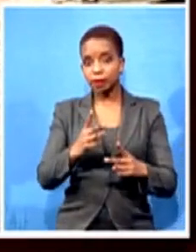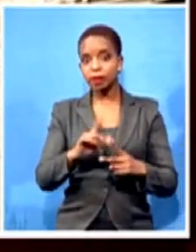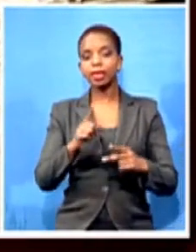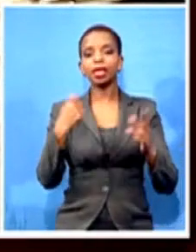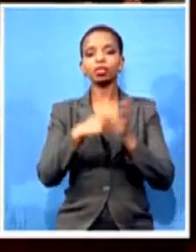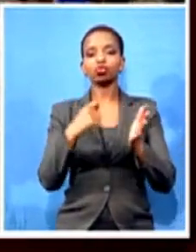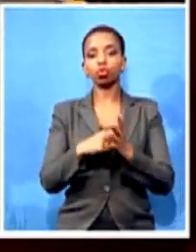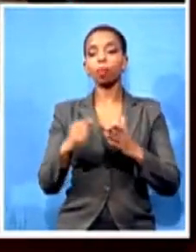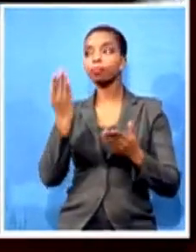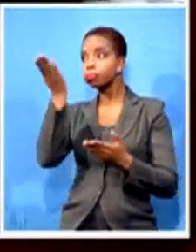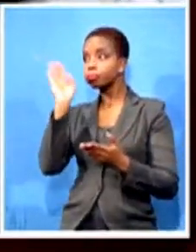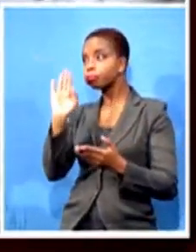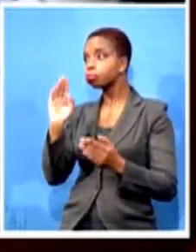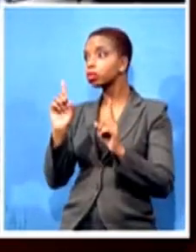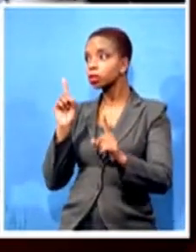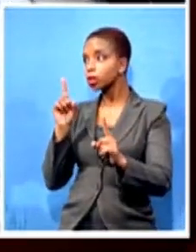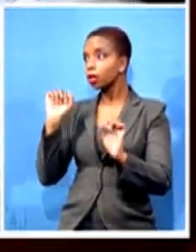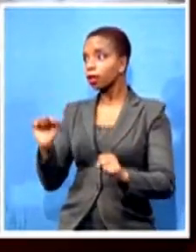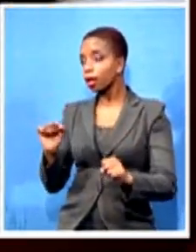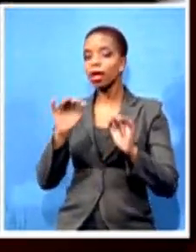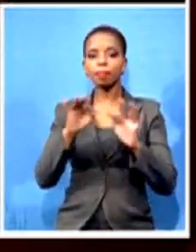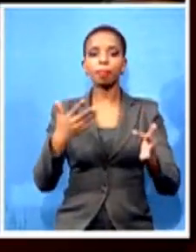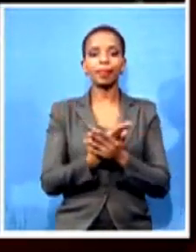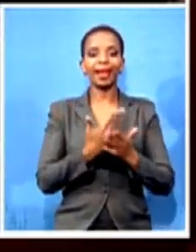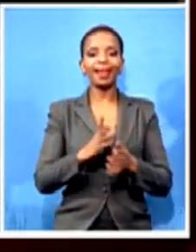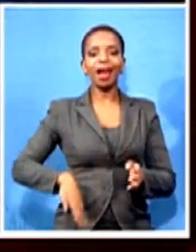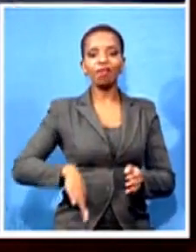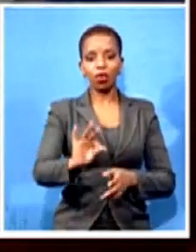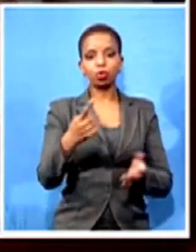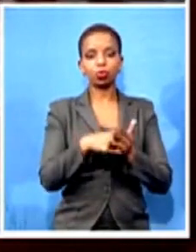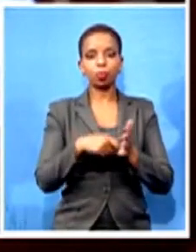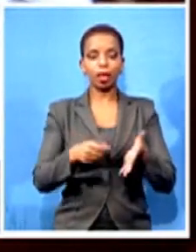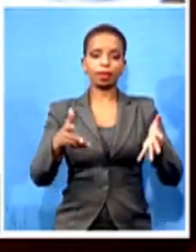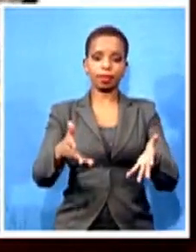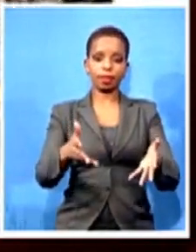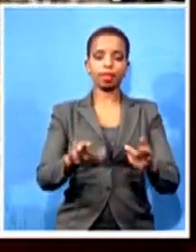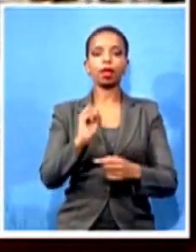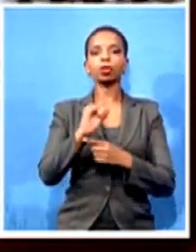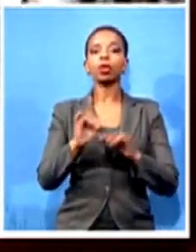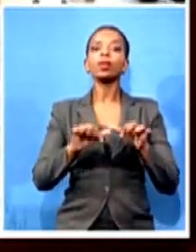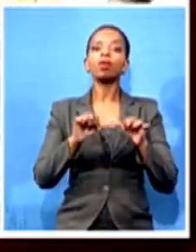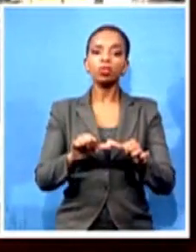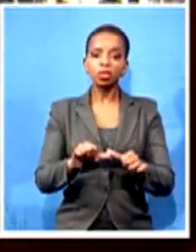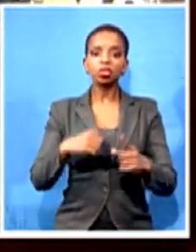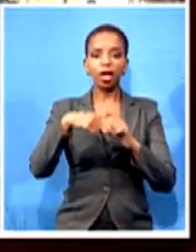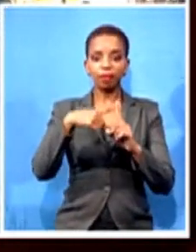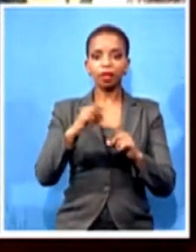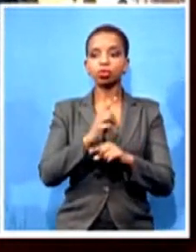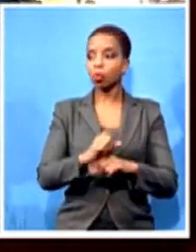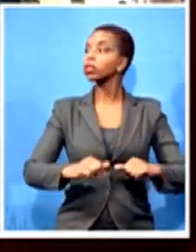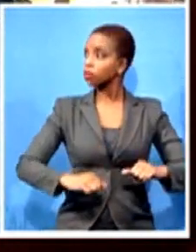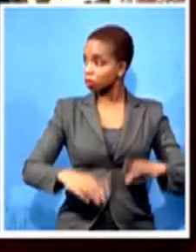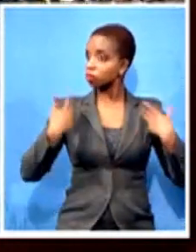only afford to do their shopping here, and they will continue to take advantage of the fact that now they are allowed to do so under the level 3